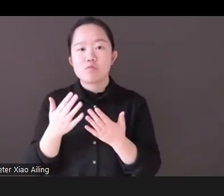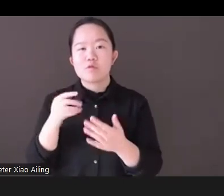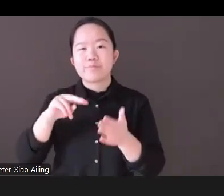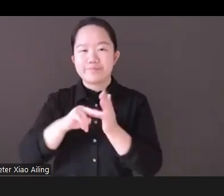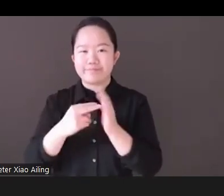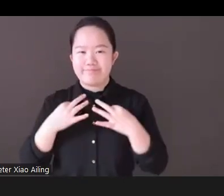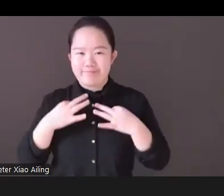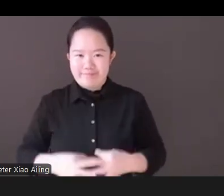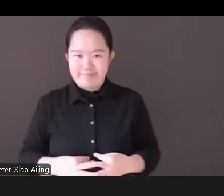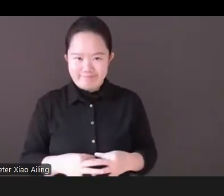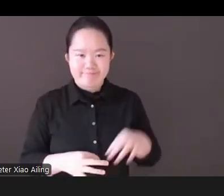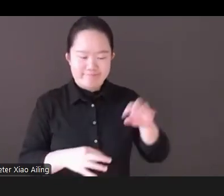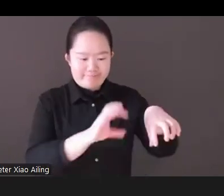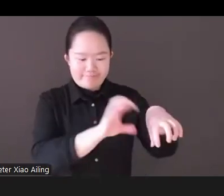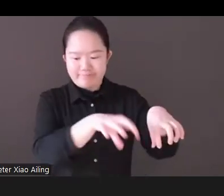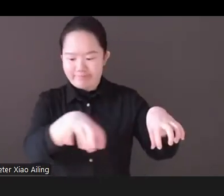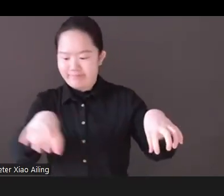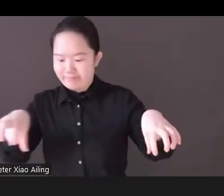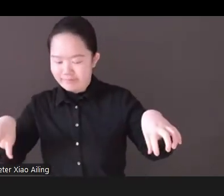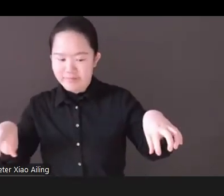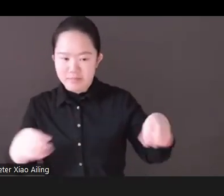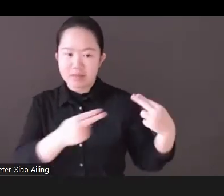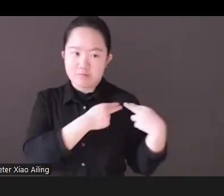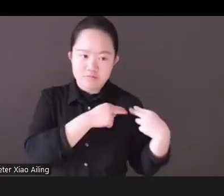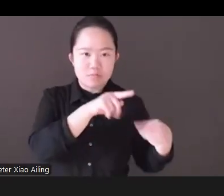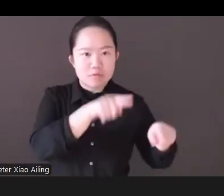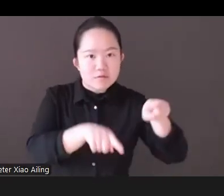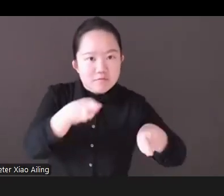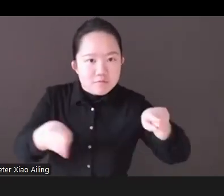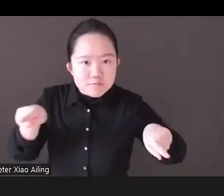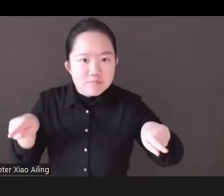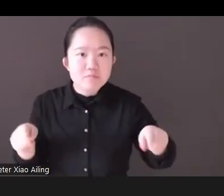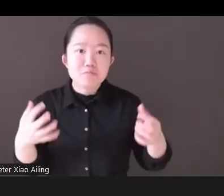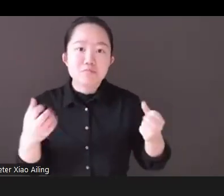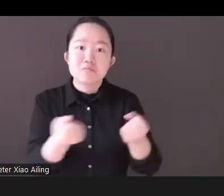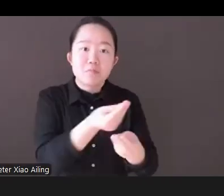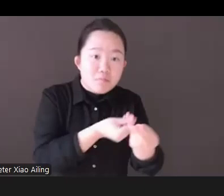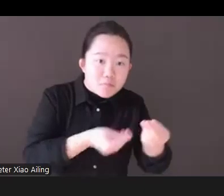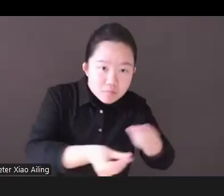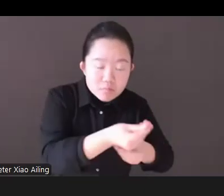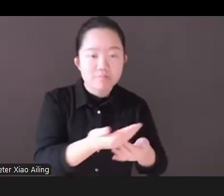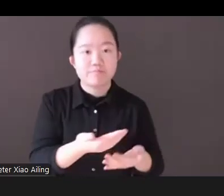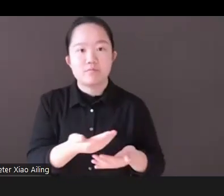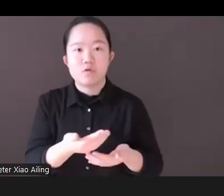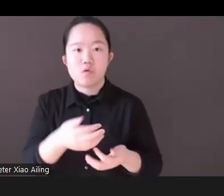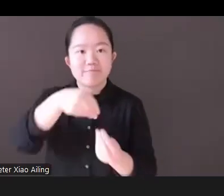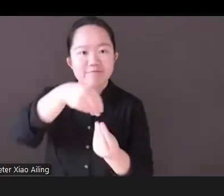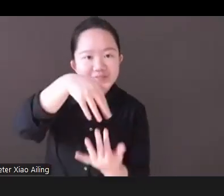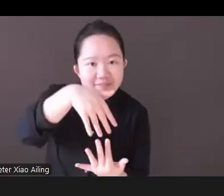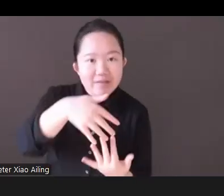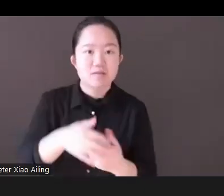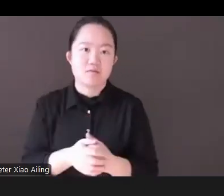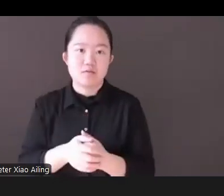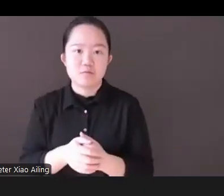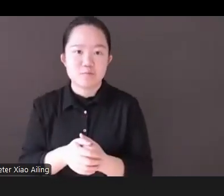that's responsible for adaptation of the physical environment for the persons with disabilities. Minister